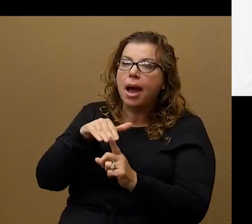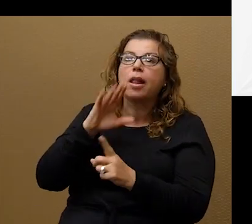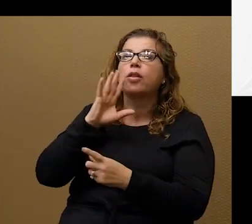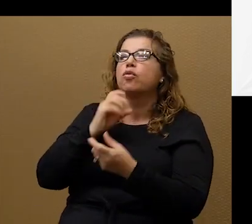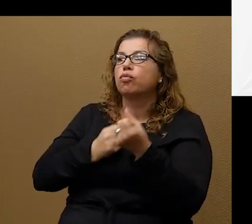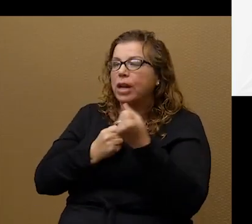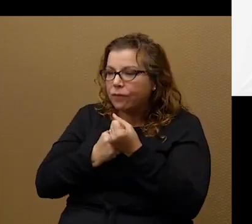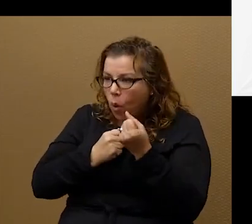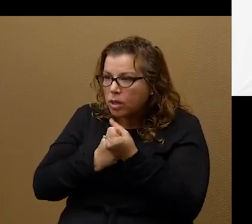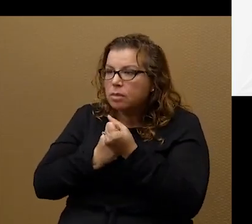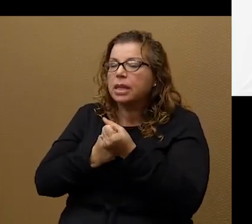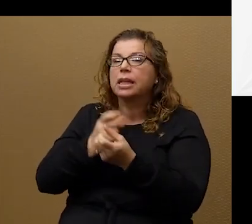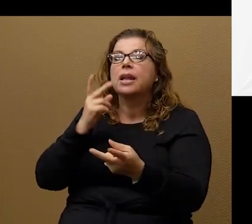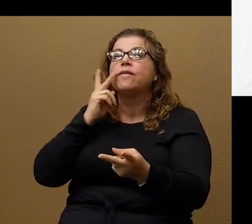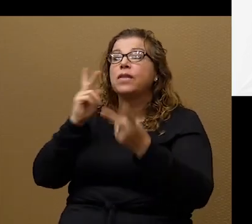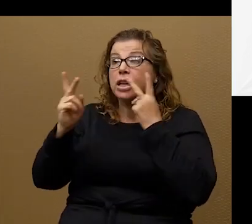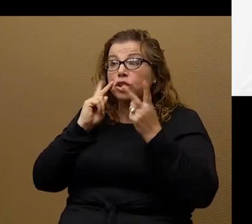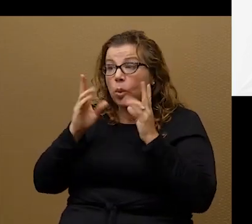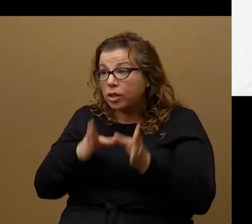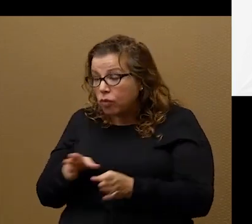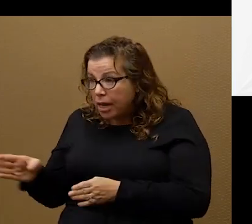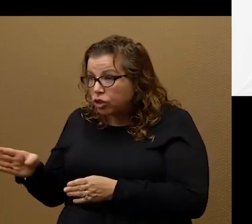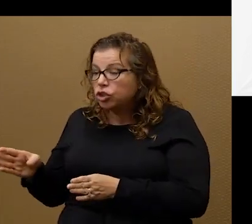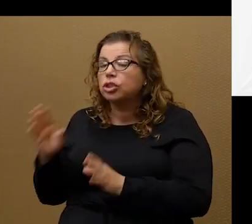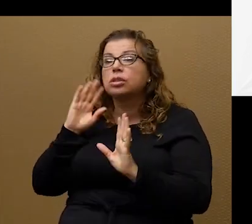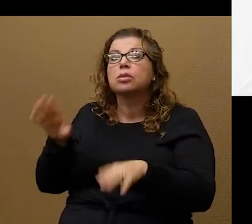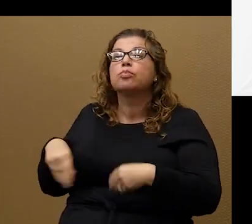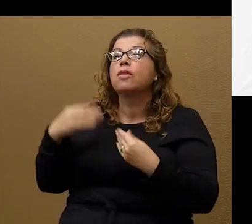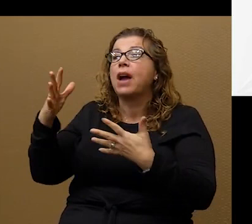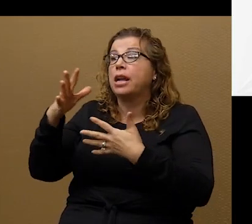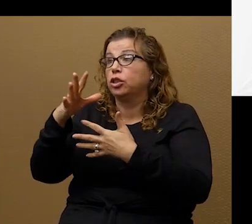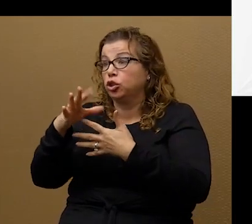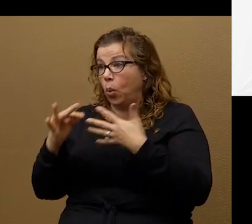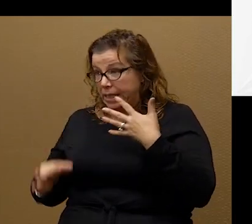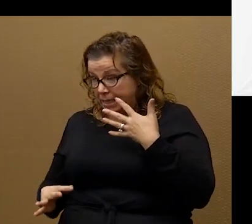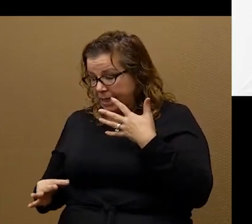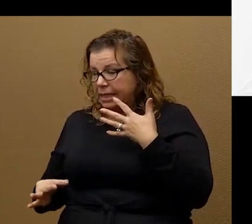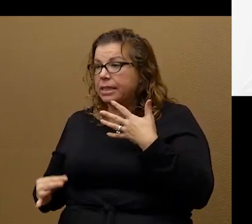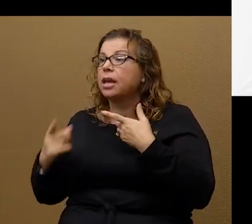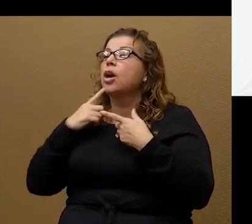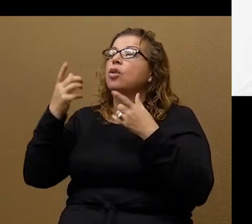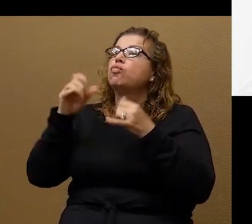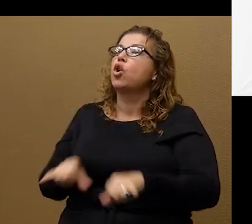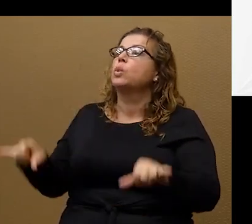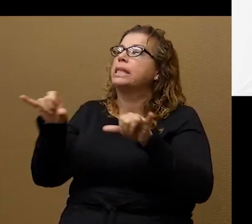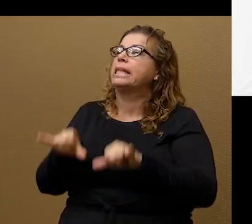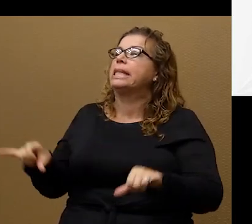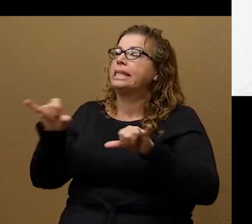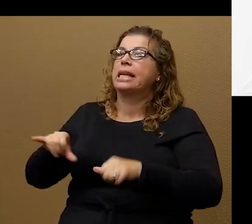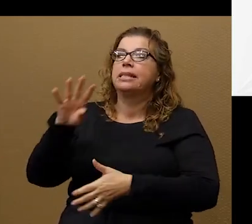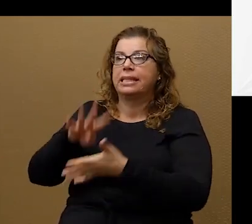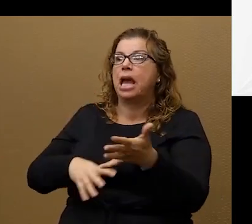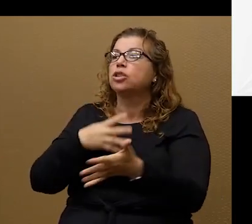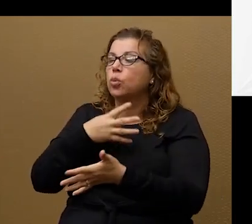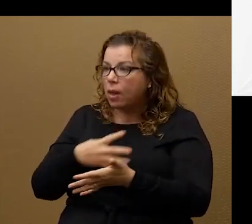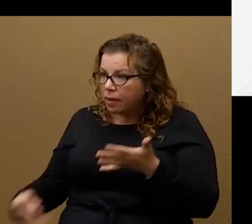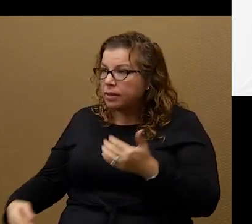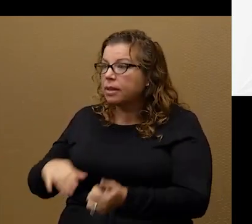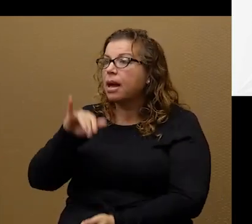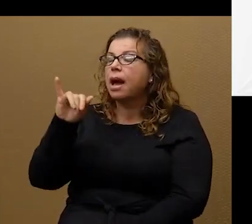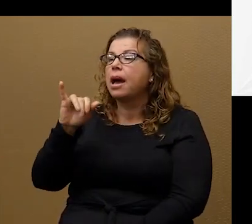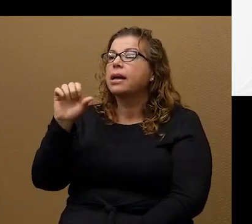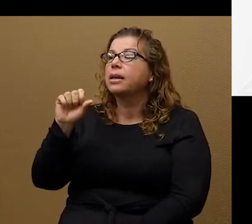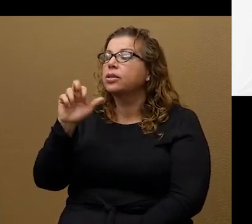reinforce, visual strategies, providing choices, routines and schedules, the